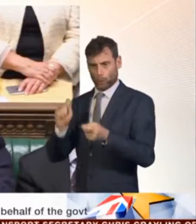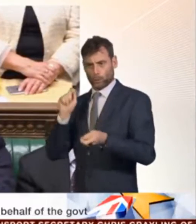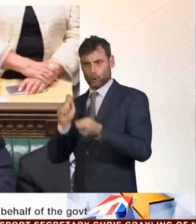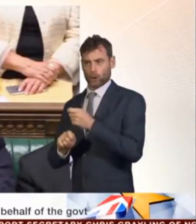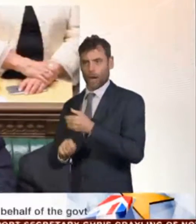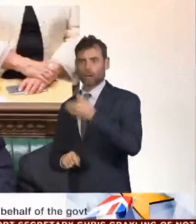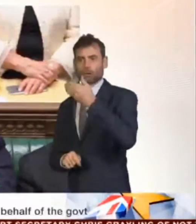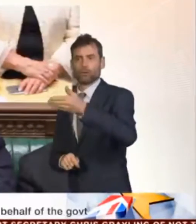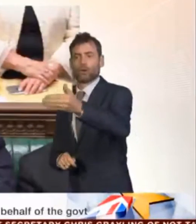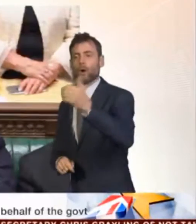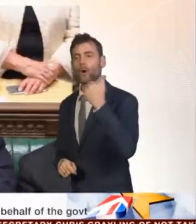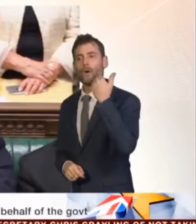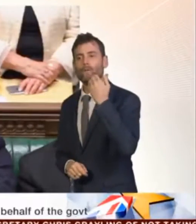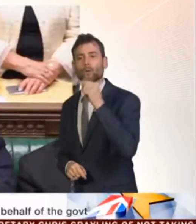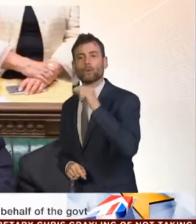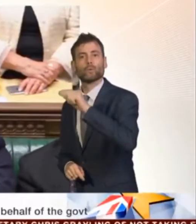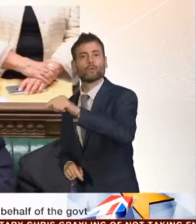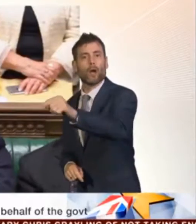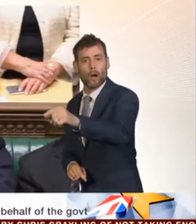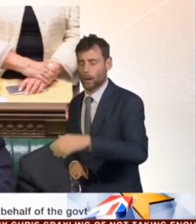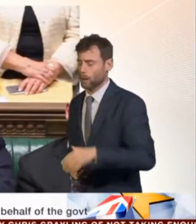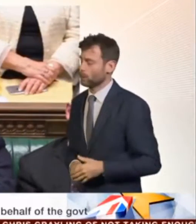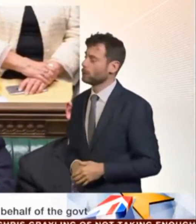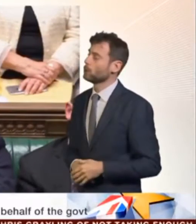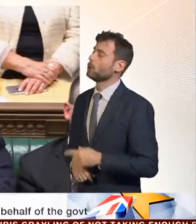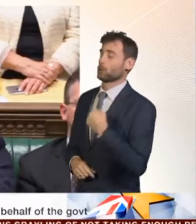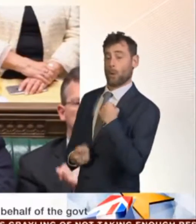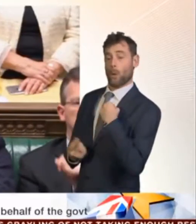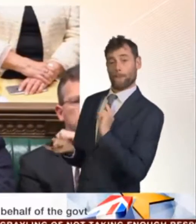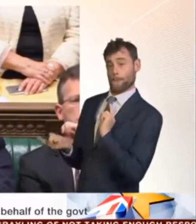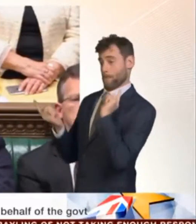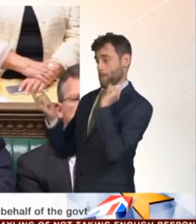I turn now to the contempt motion itself.